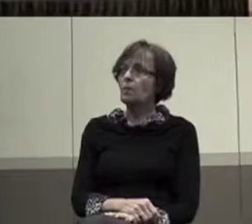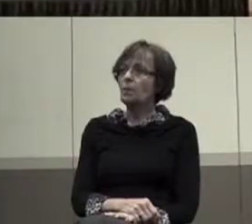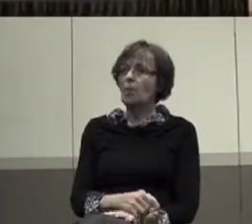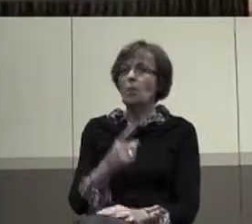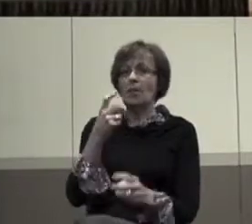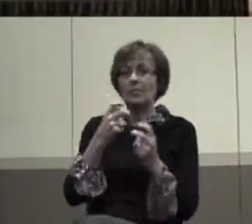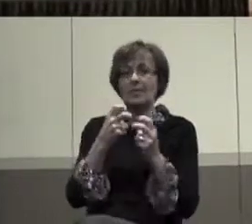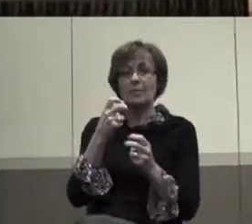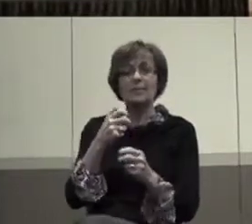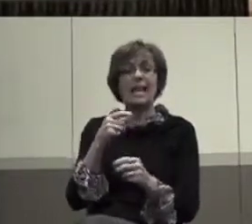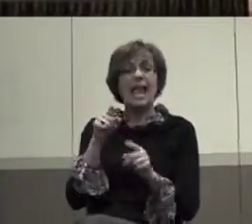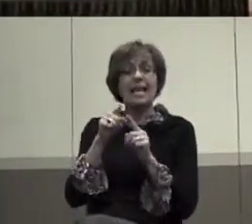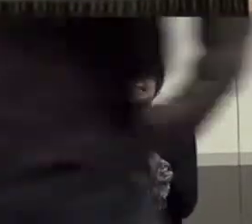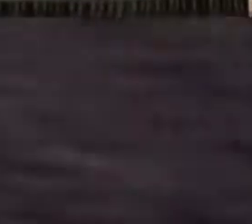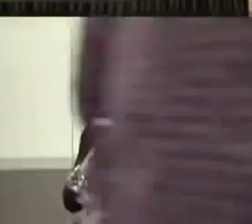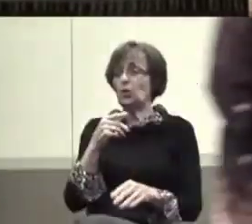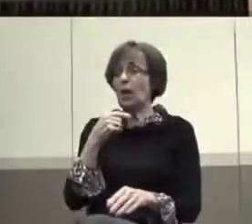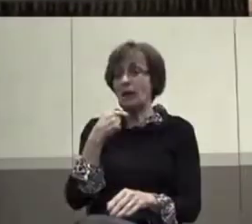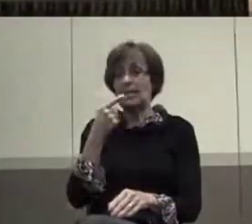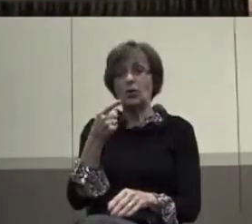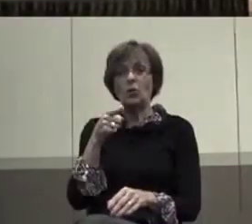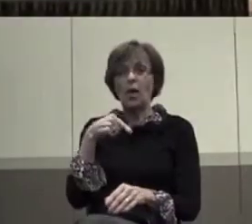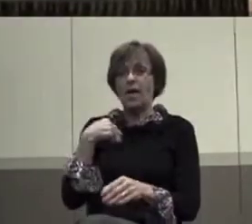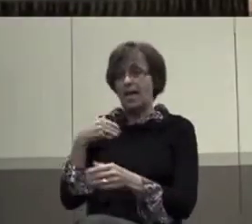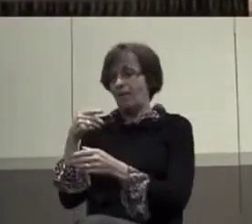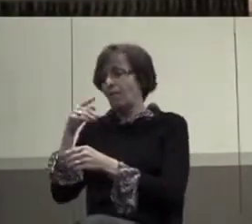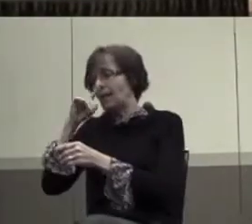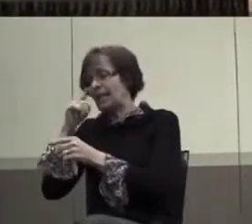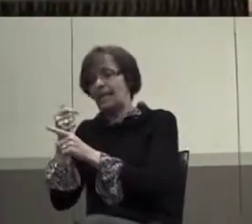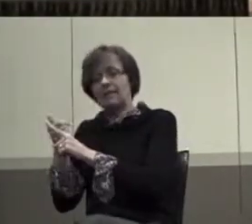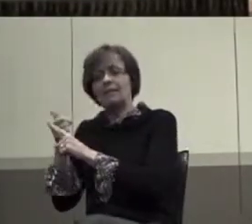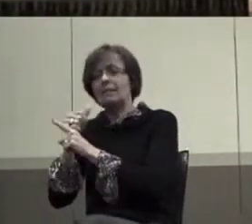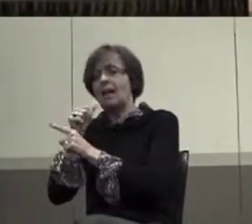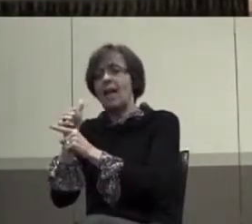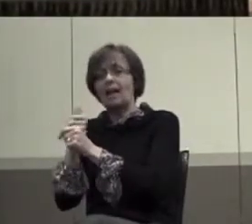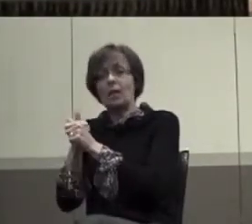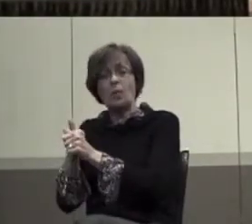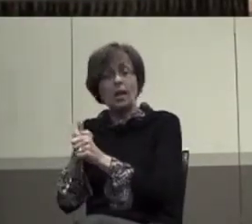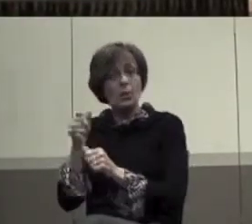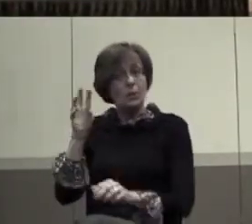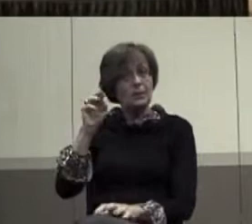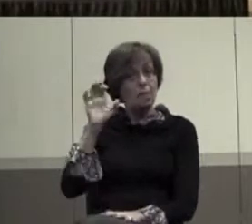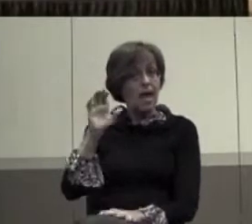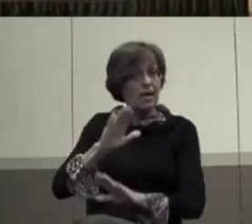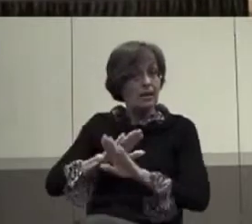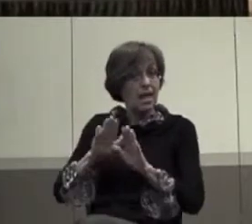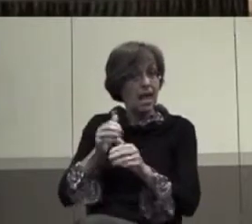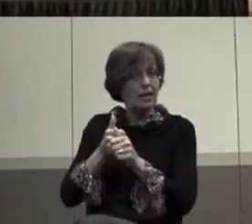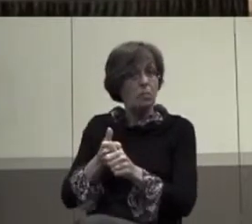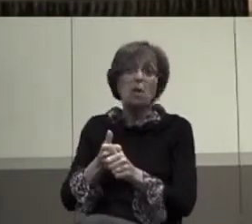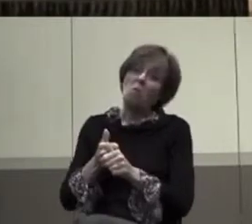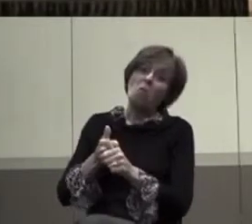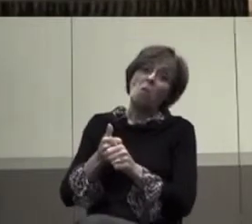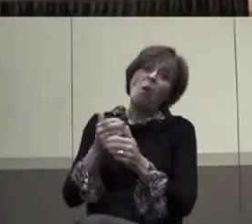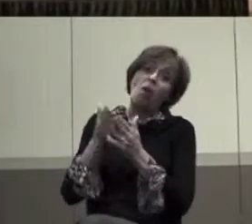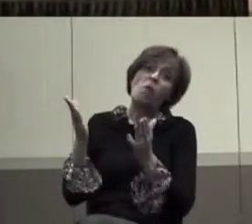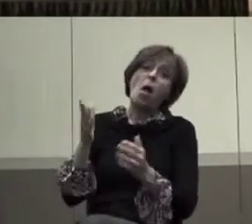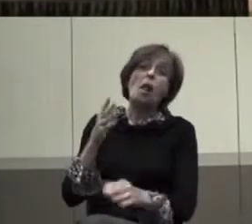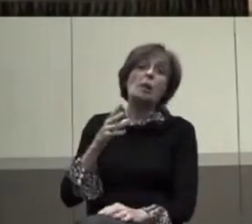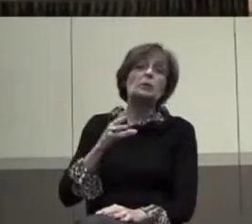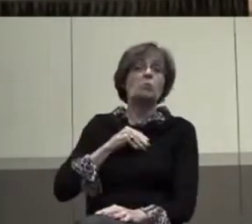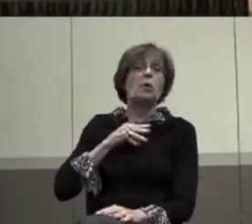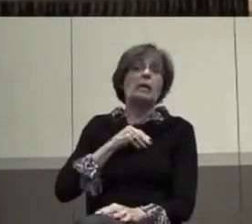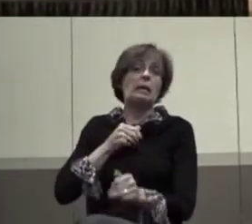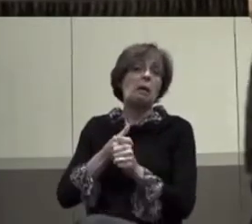and I'm telling you I've got a kid who's non-compliant, first of all, was Mac non-compliant? Overall, he was a pretty compliant